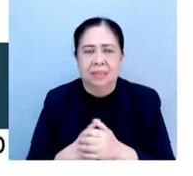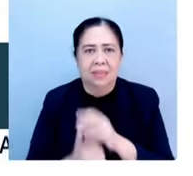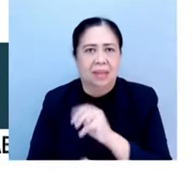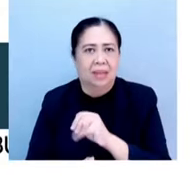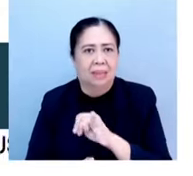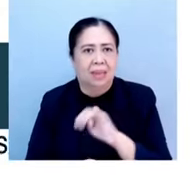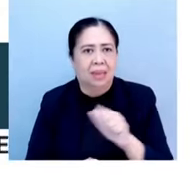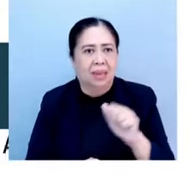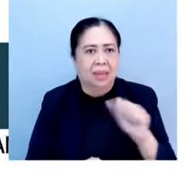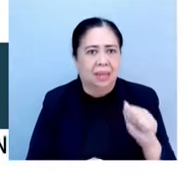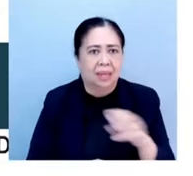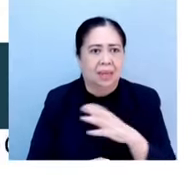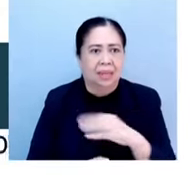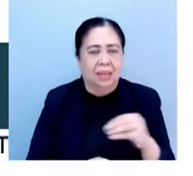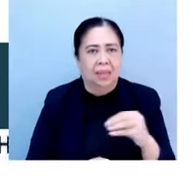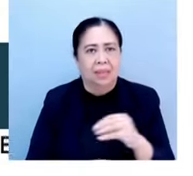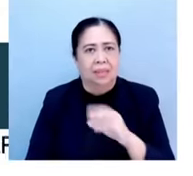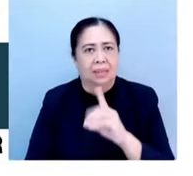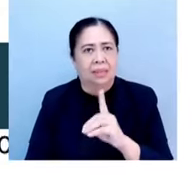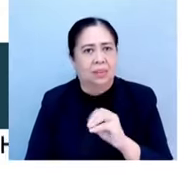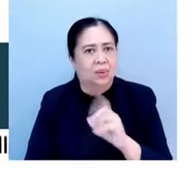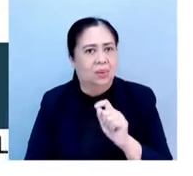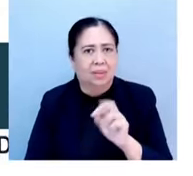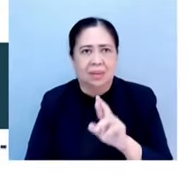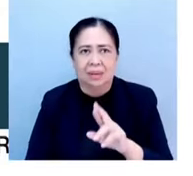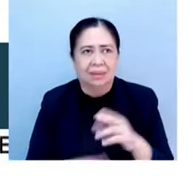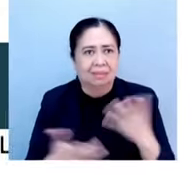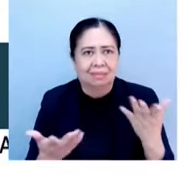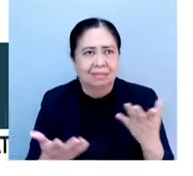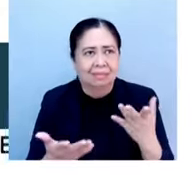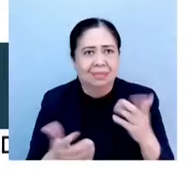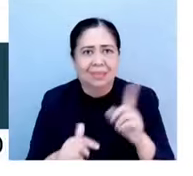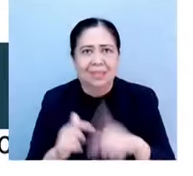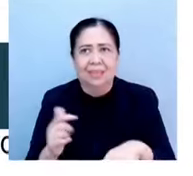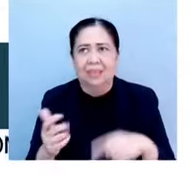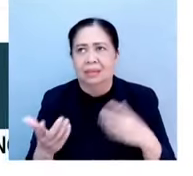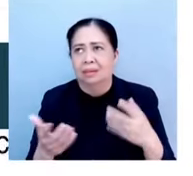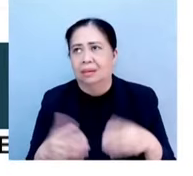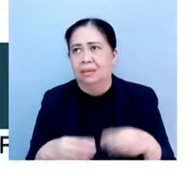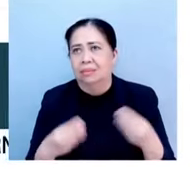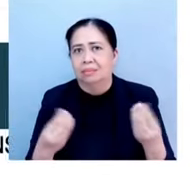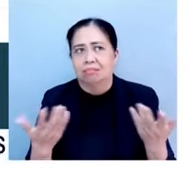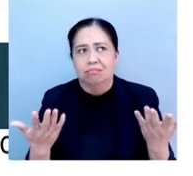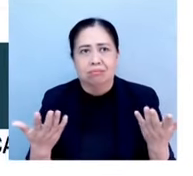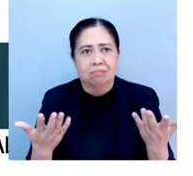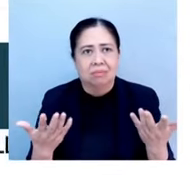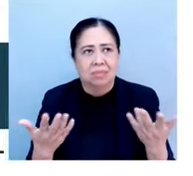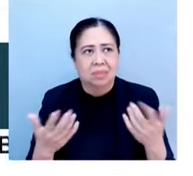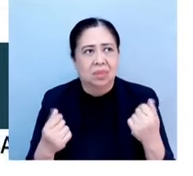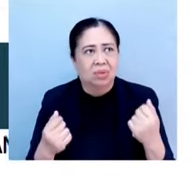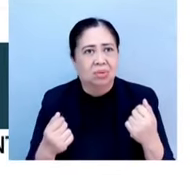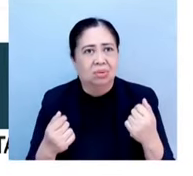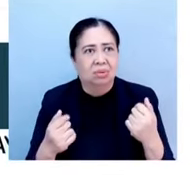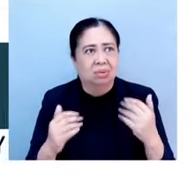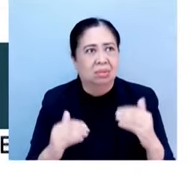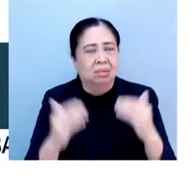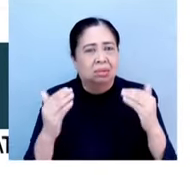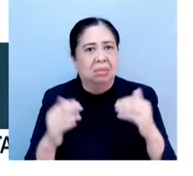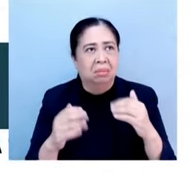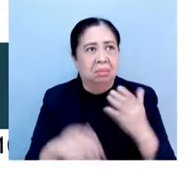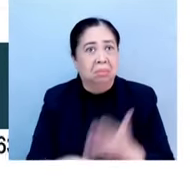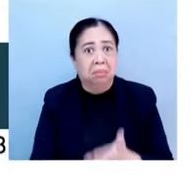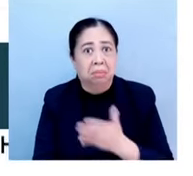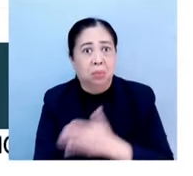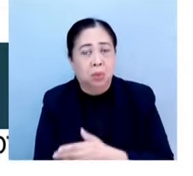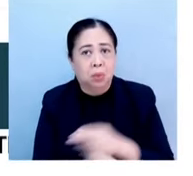and the Department of Transportation will essentially uplift the view of the public